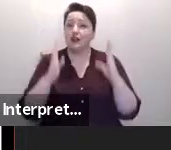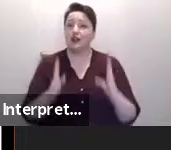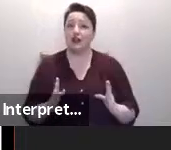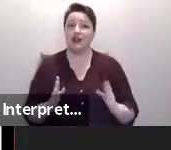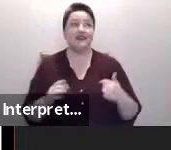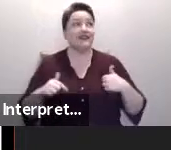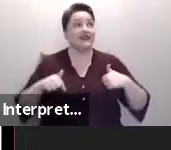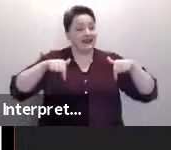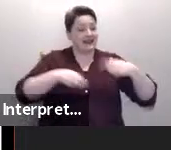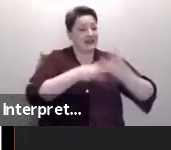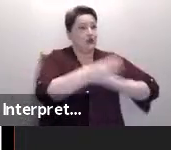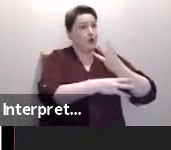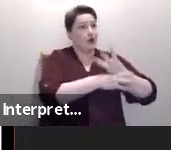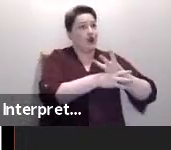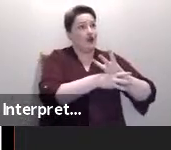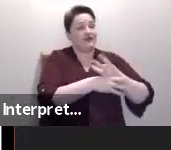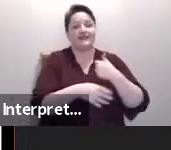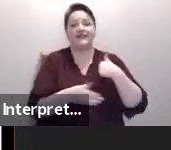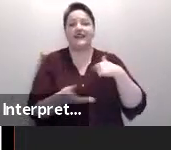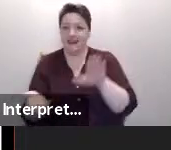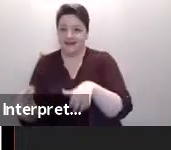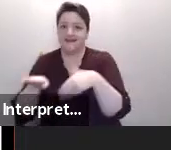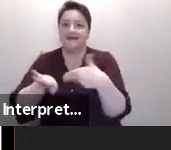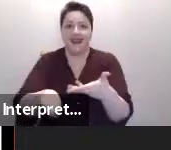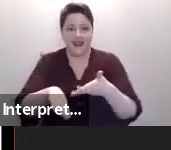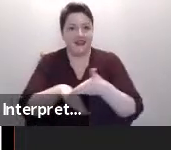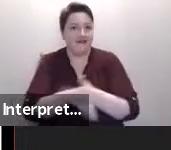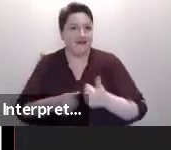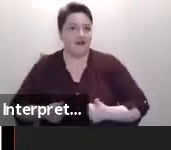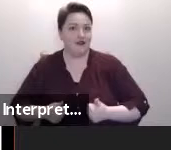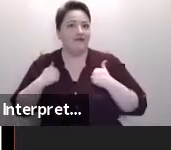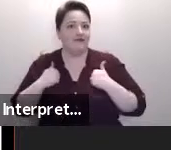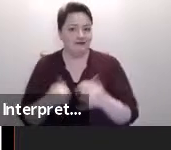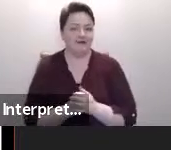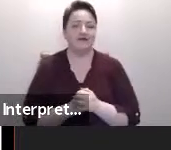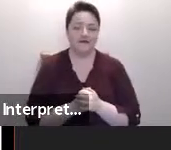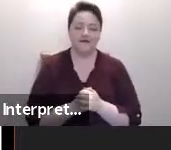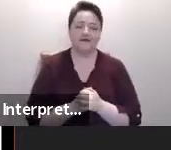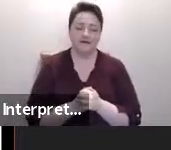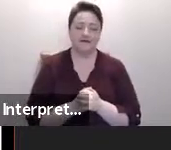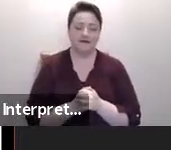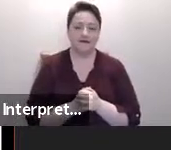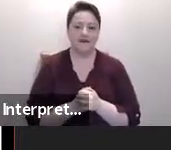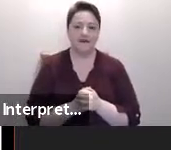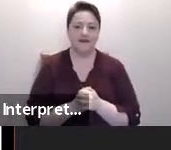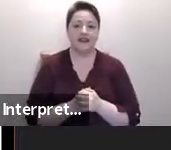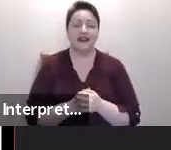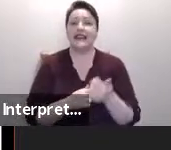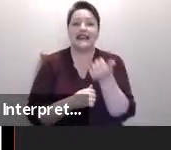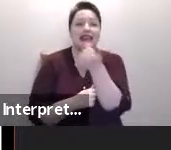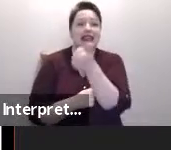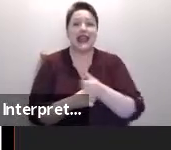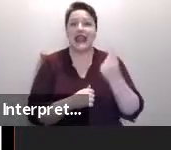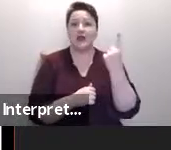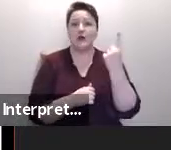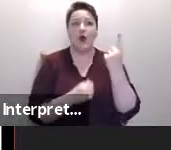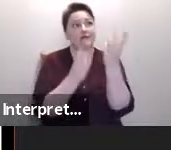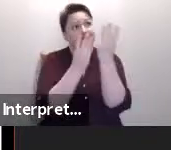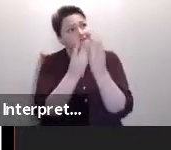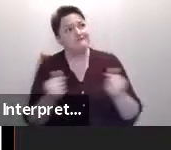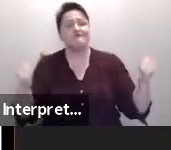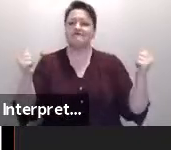and the world to come. And as the short Baha'i prayer states, is there any remover of difficulties save